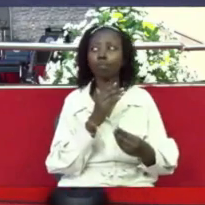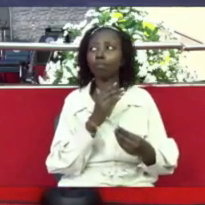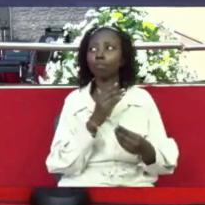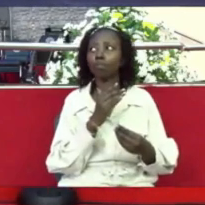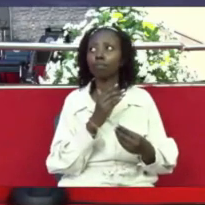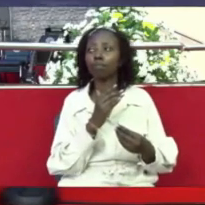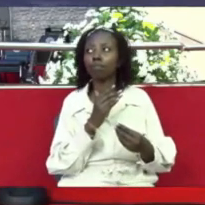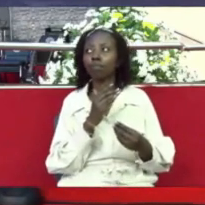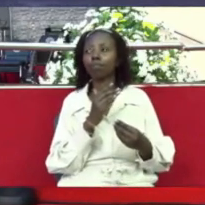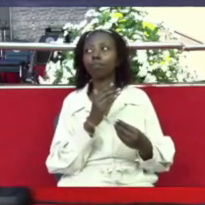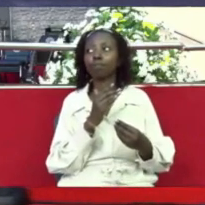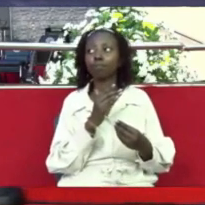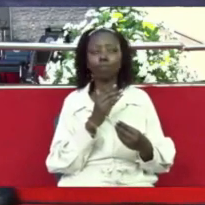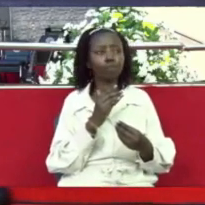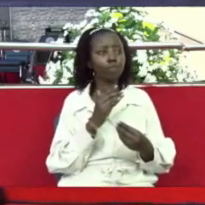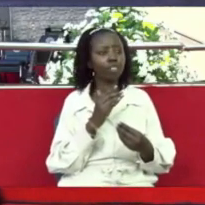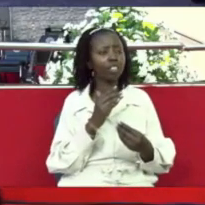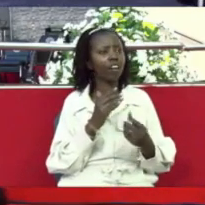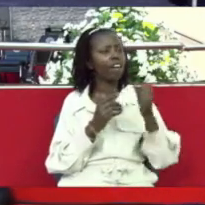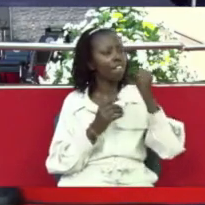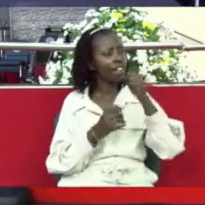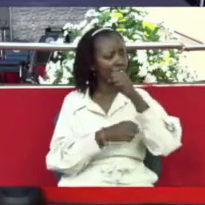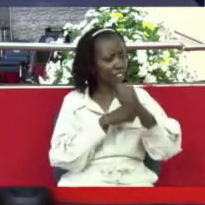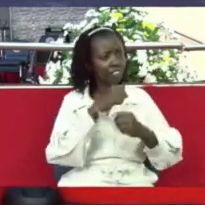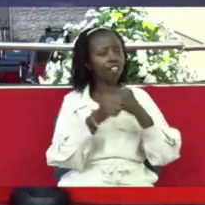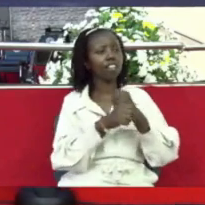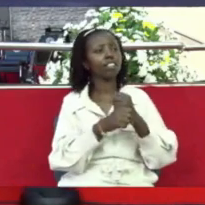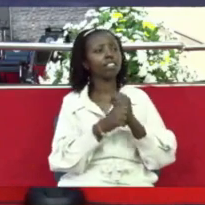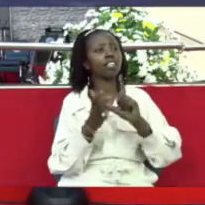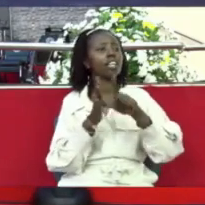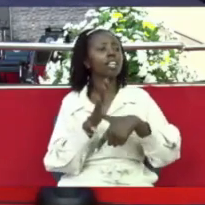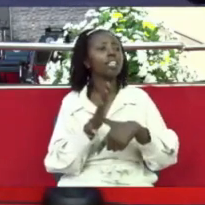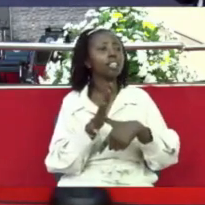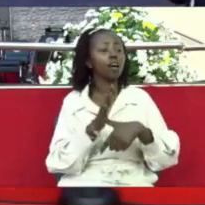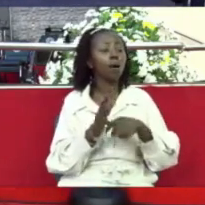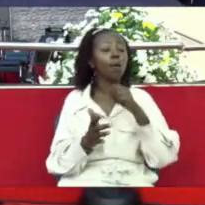$1,000. Within 5 years, this man